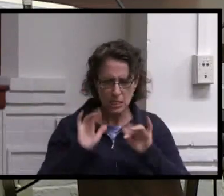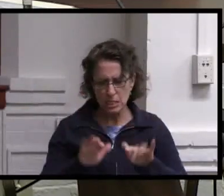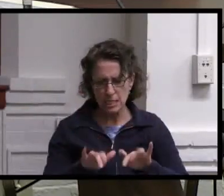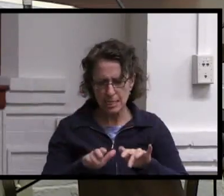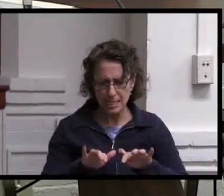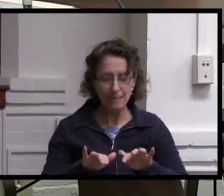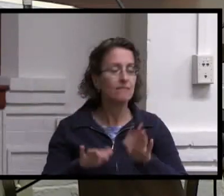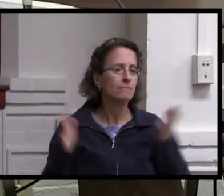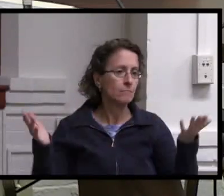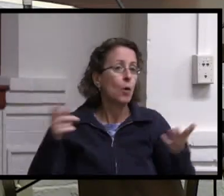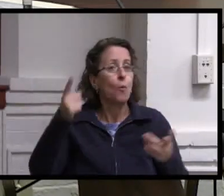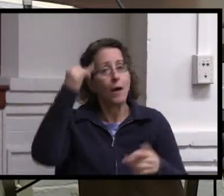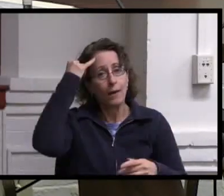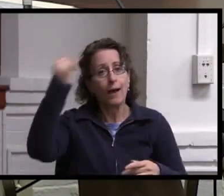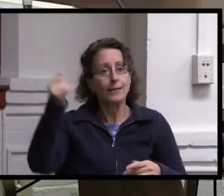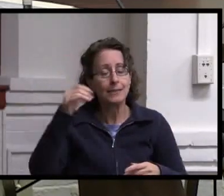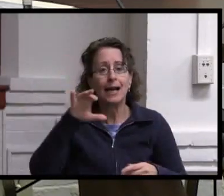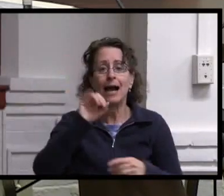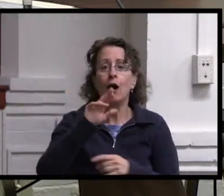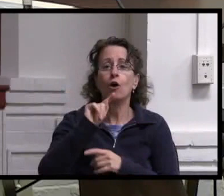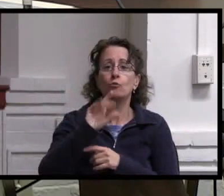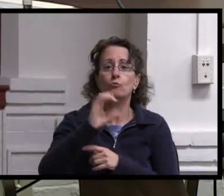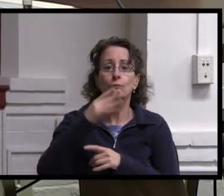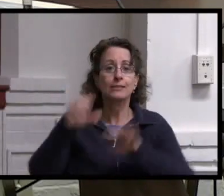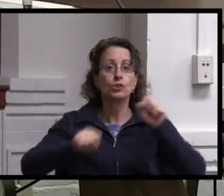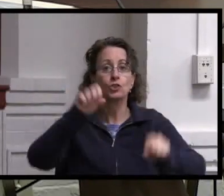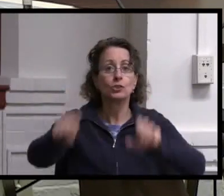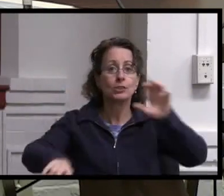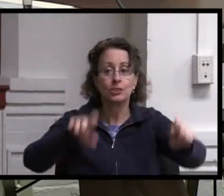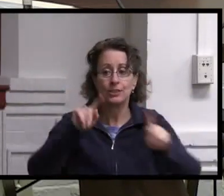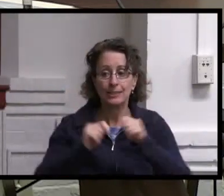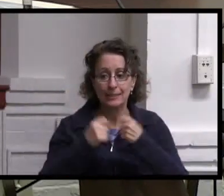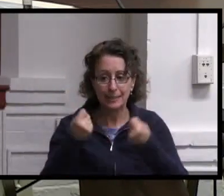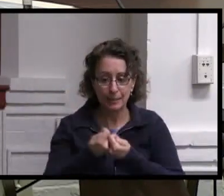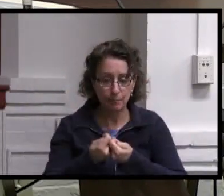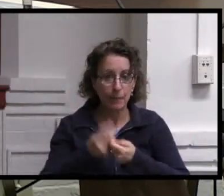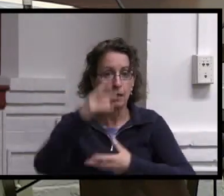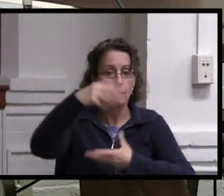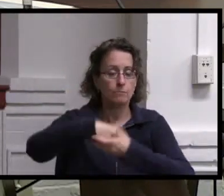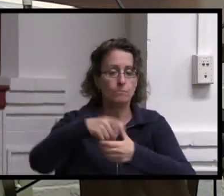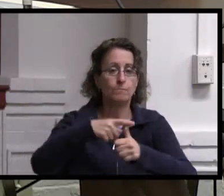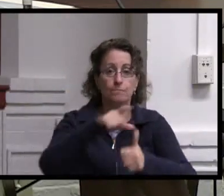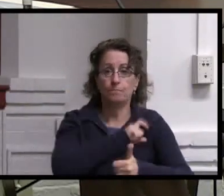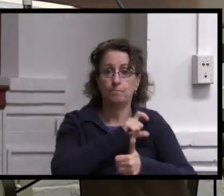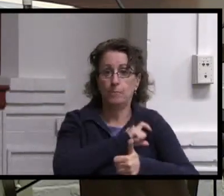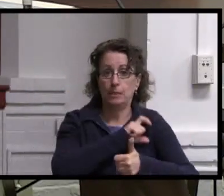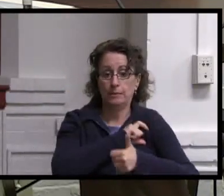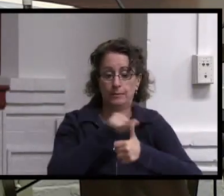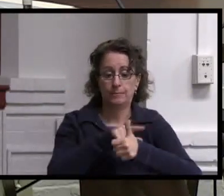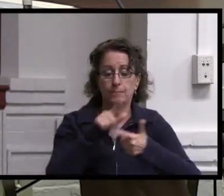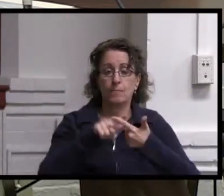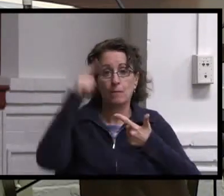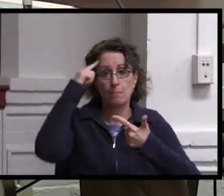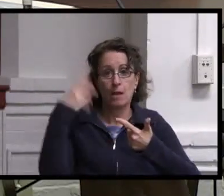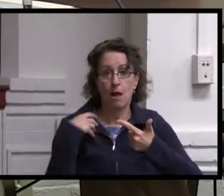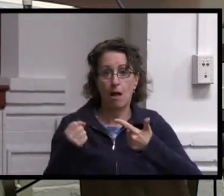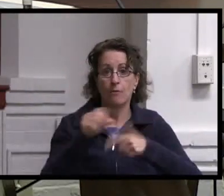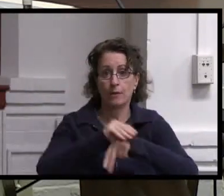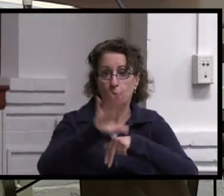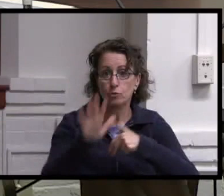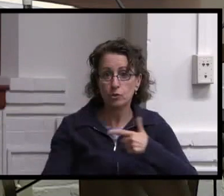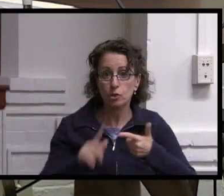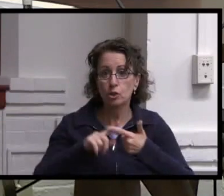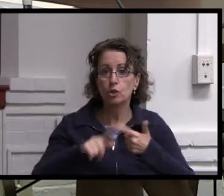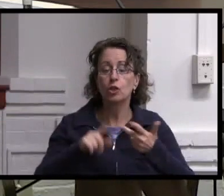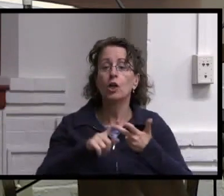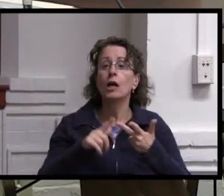team. And that outreach team would consist of a police officer, a mental health provider, a